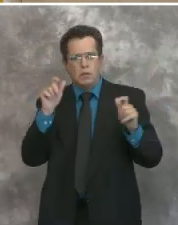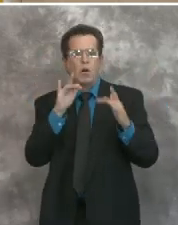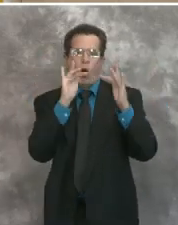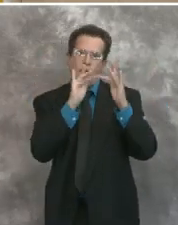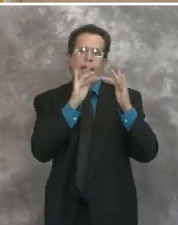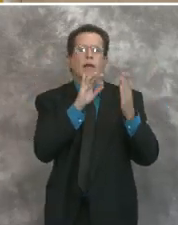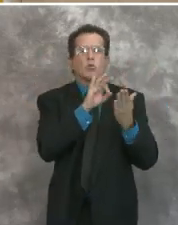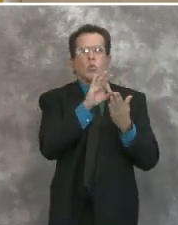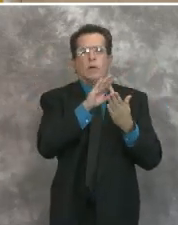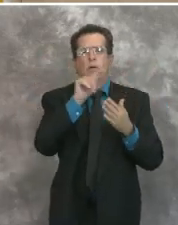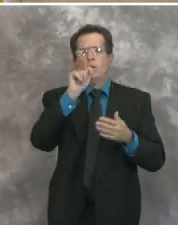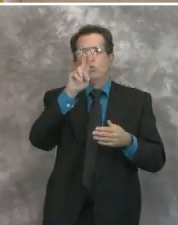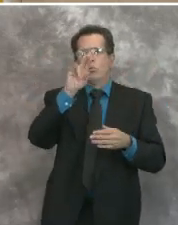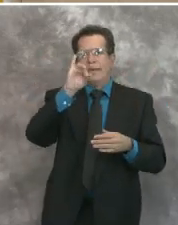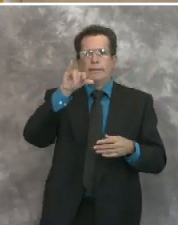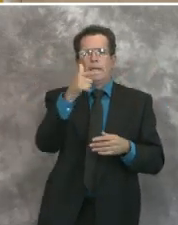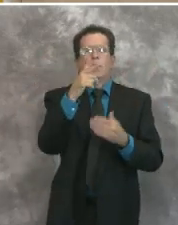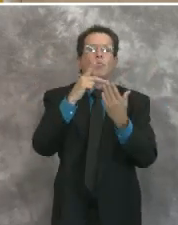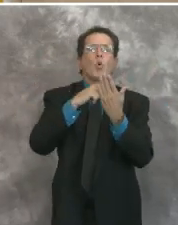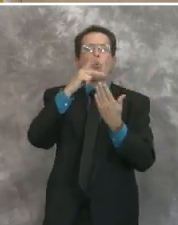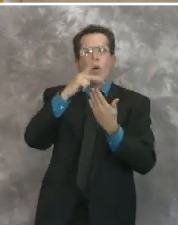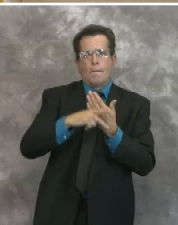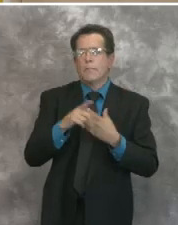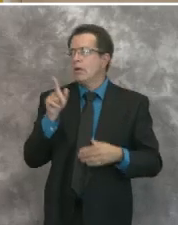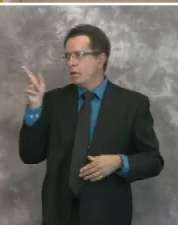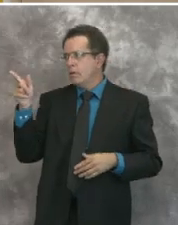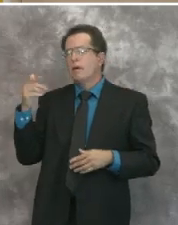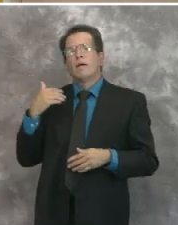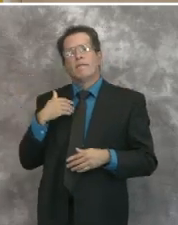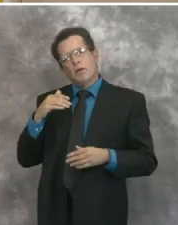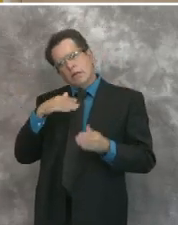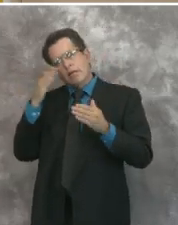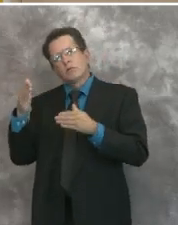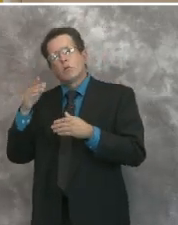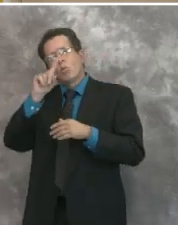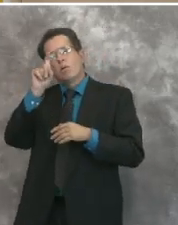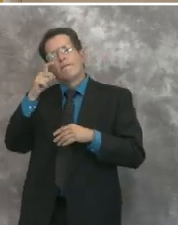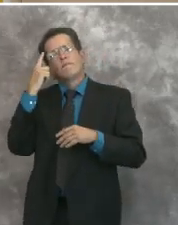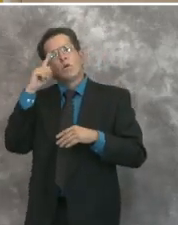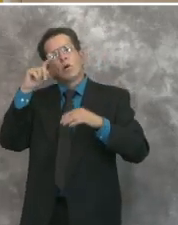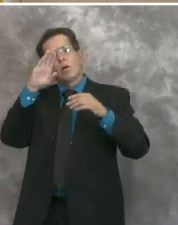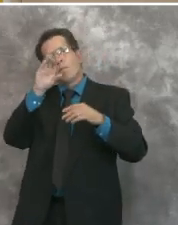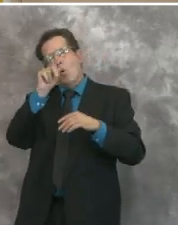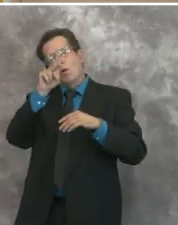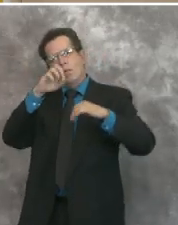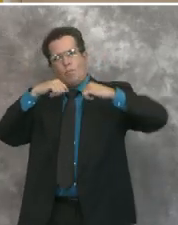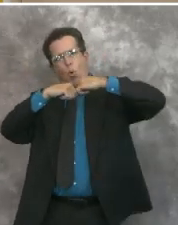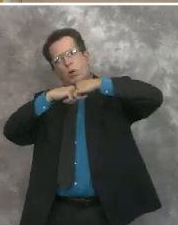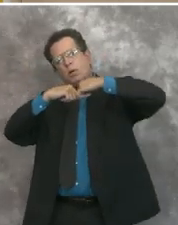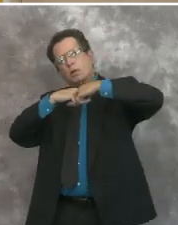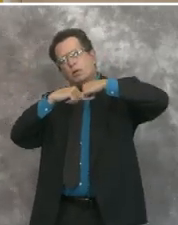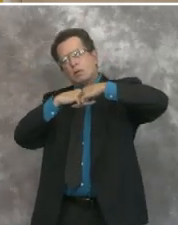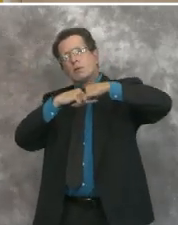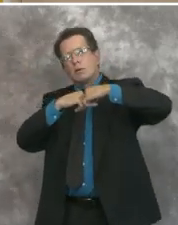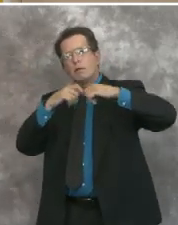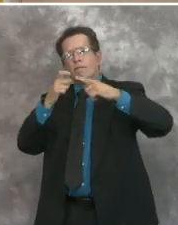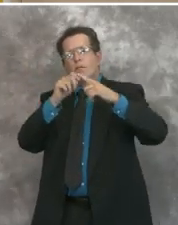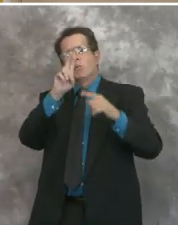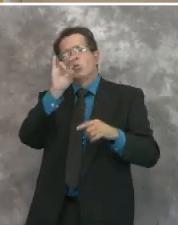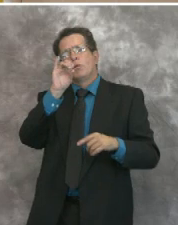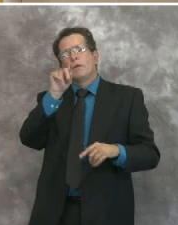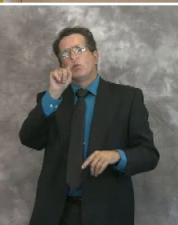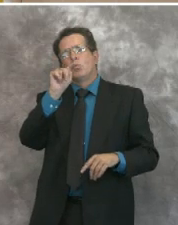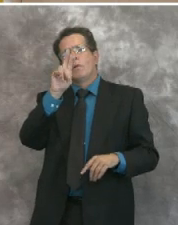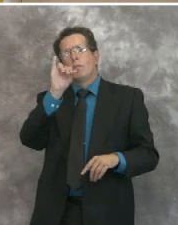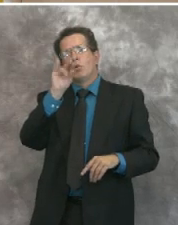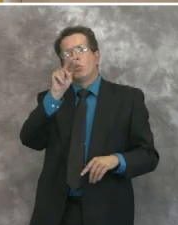program. And then I've got a couple of questions about the border. This first one is from Gustavo Solis from the Union Tribune. Data indicates